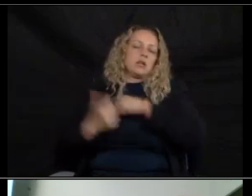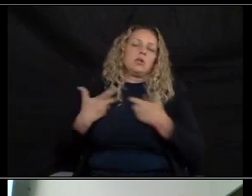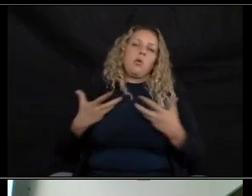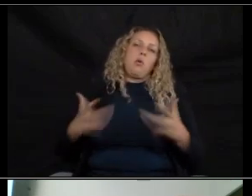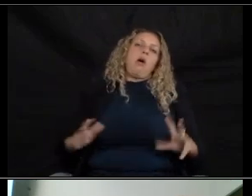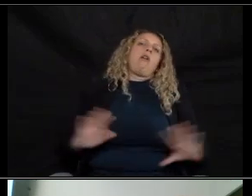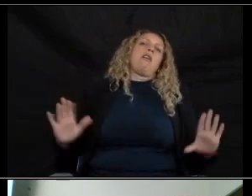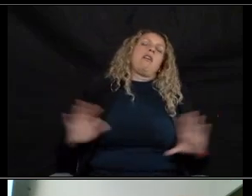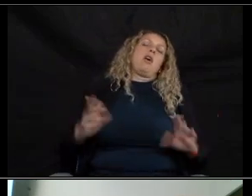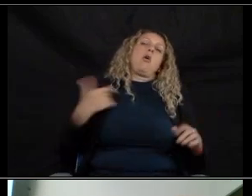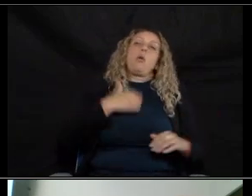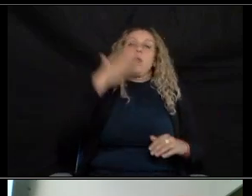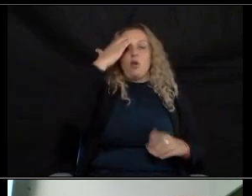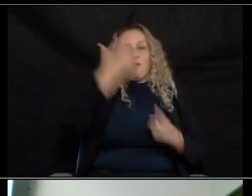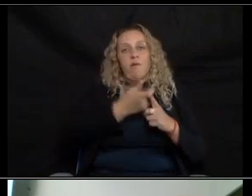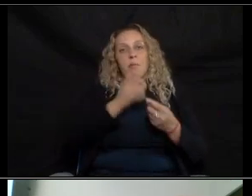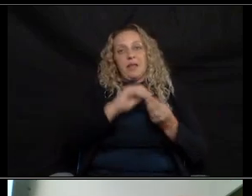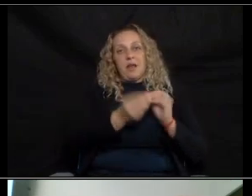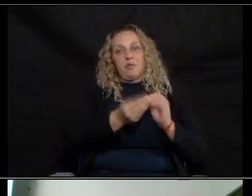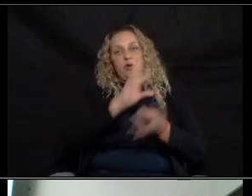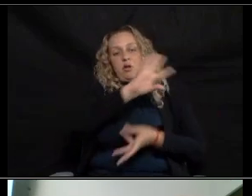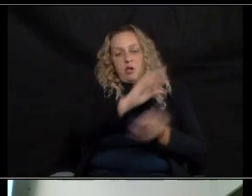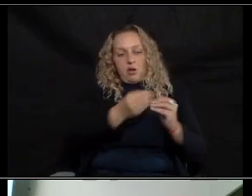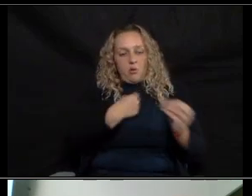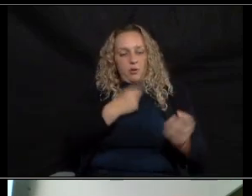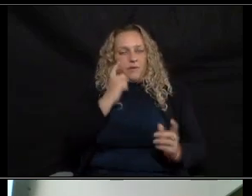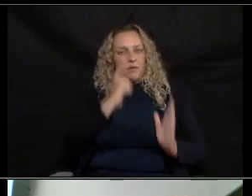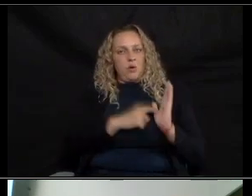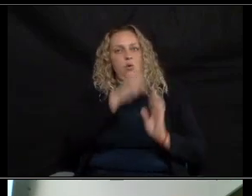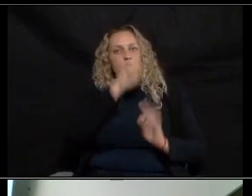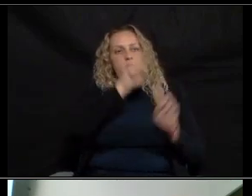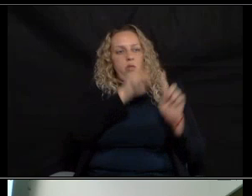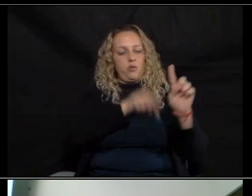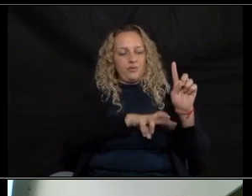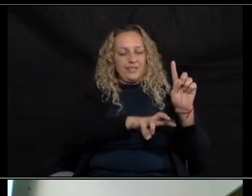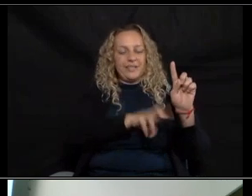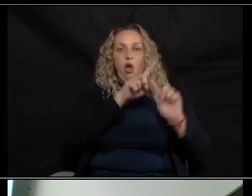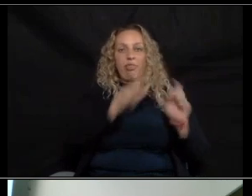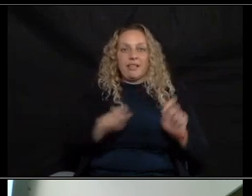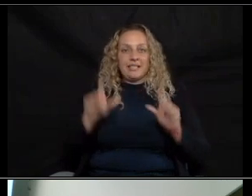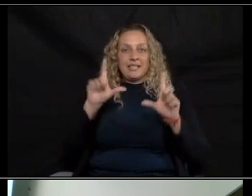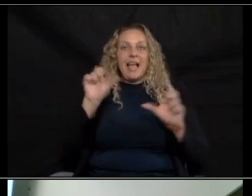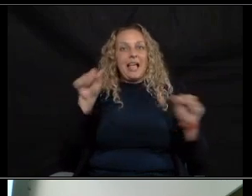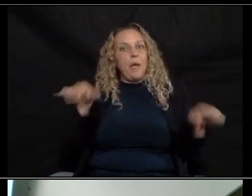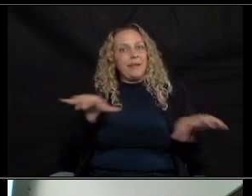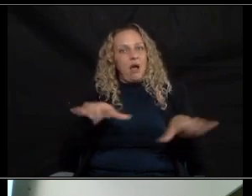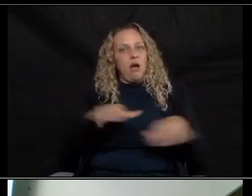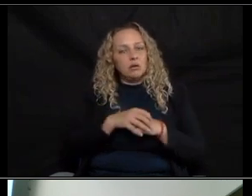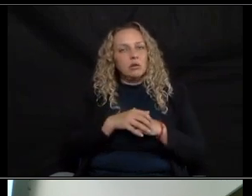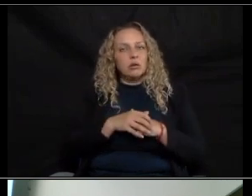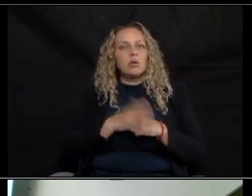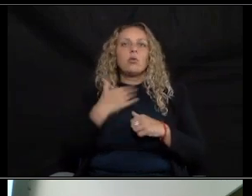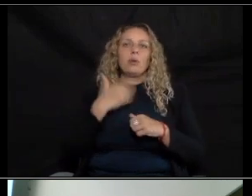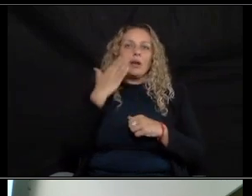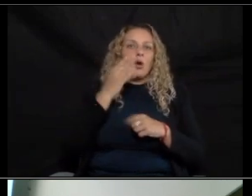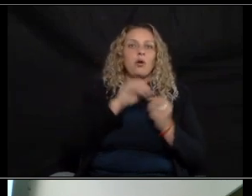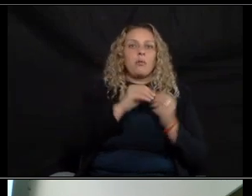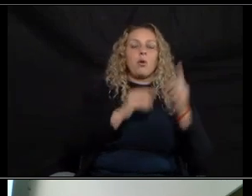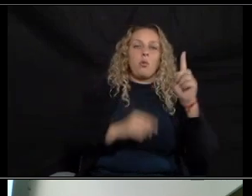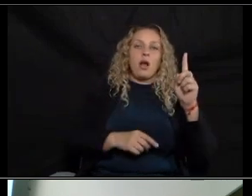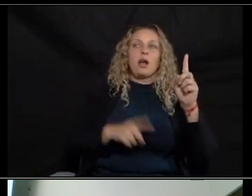So we know from the numbers that we've seen that 1 through 6 on this slide can be done. We know that number